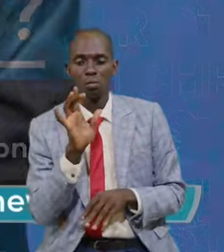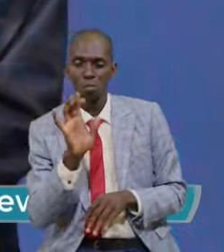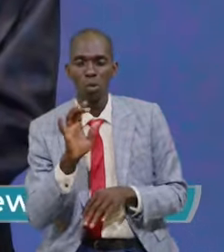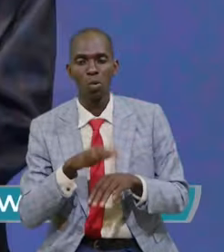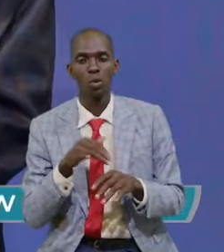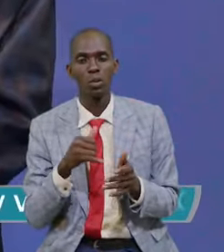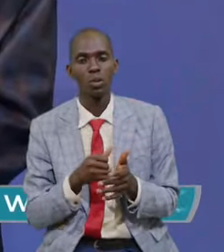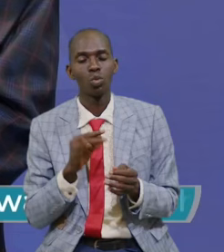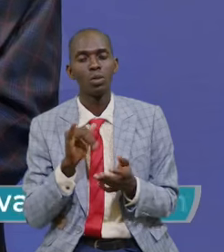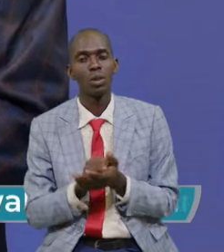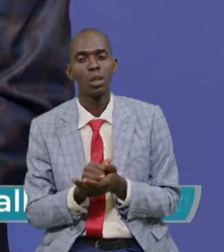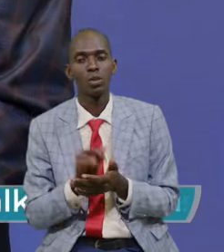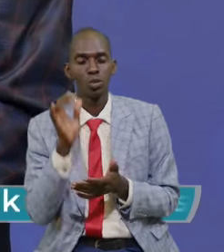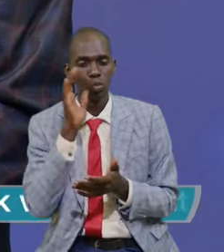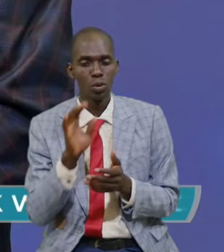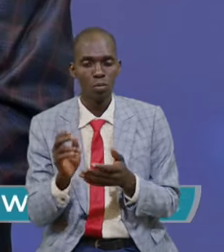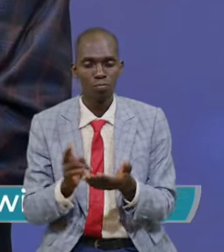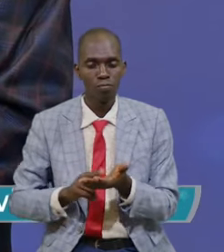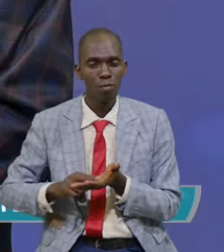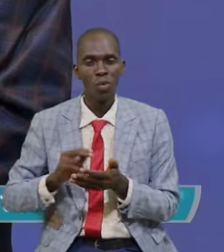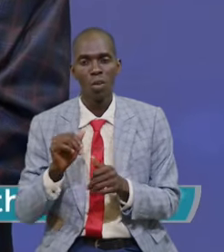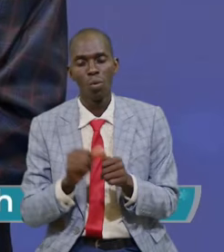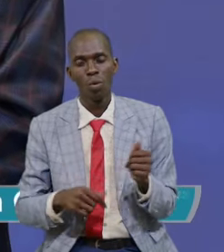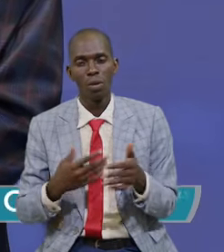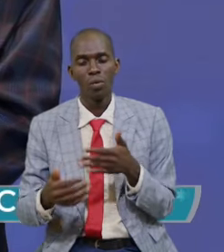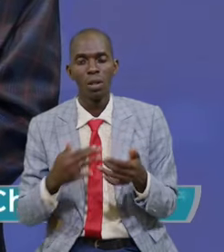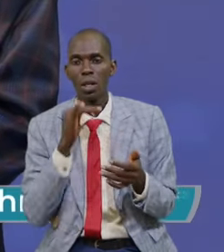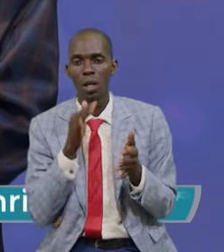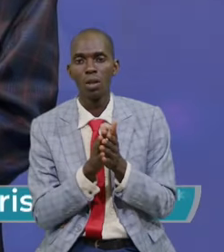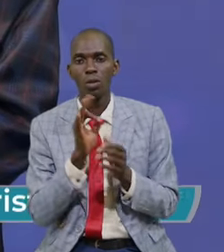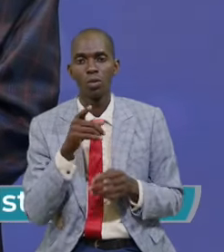further in your new walk with Christ.